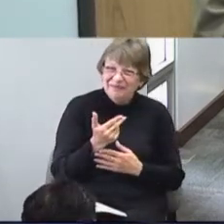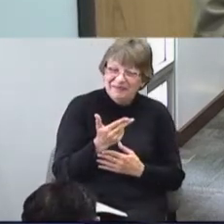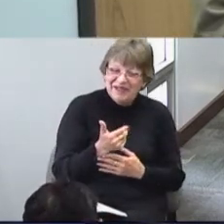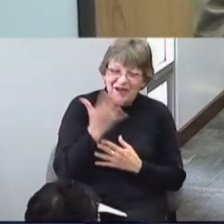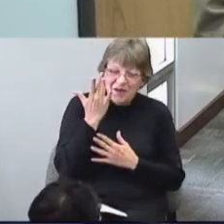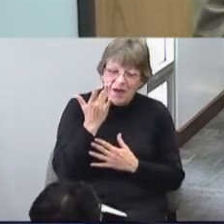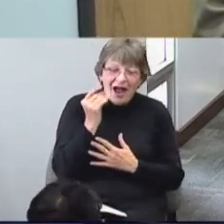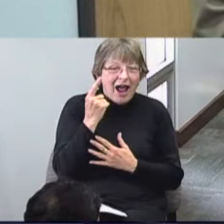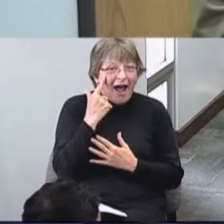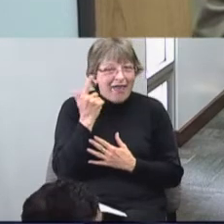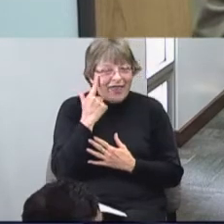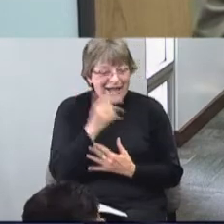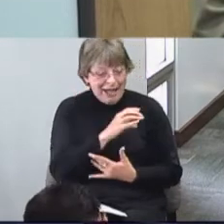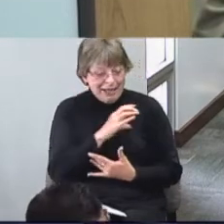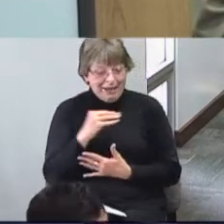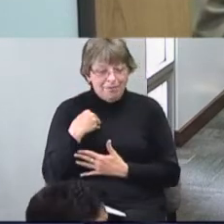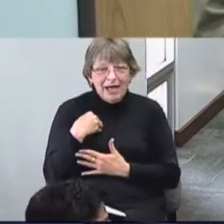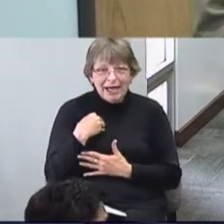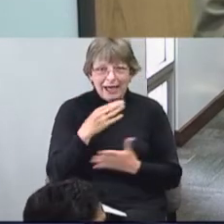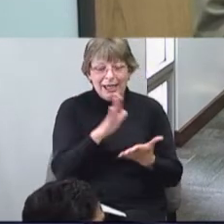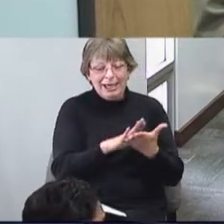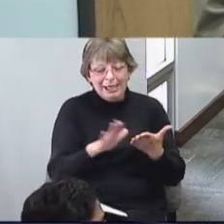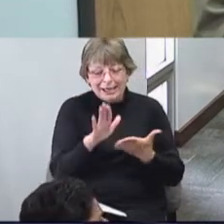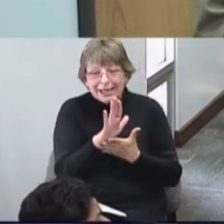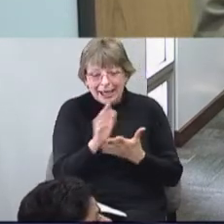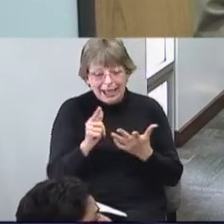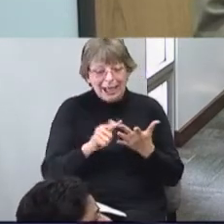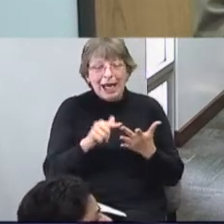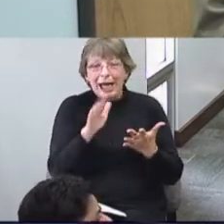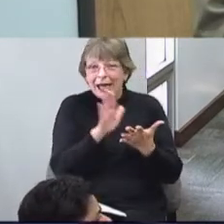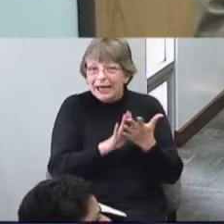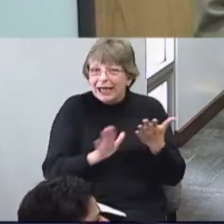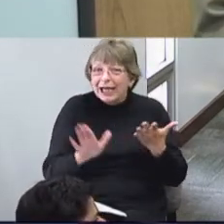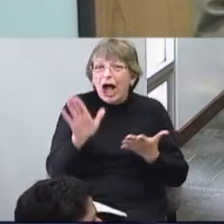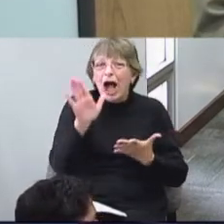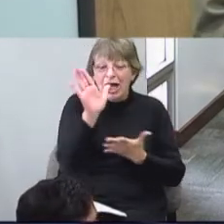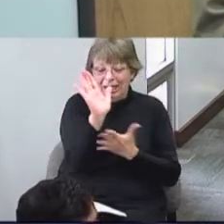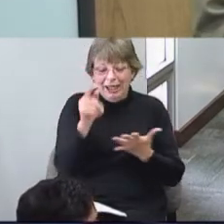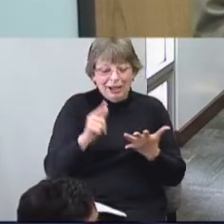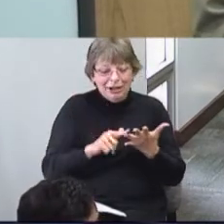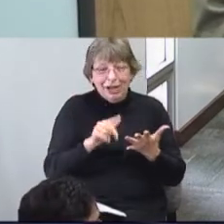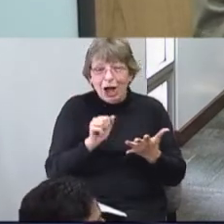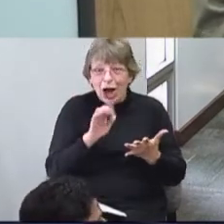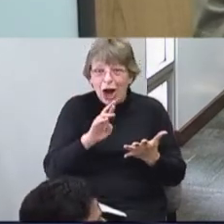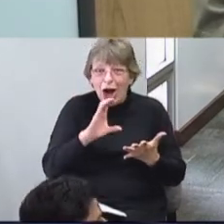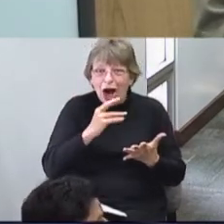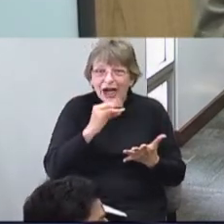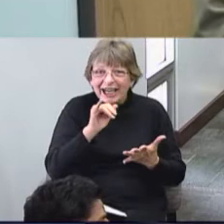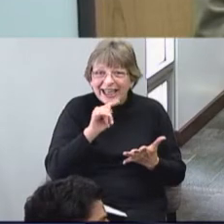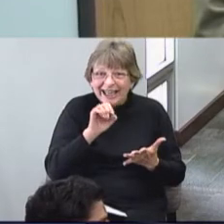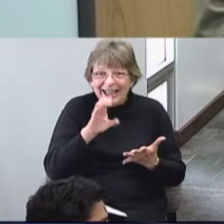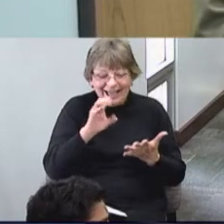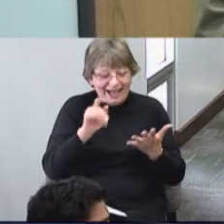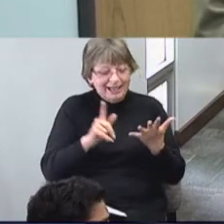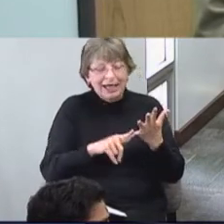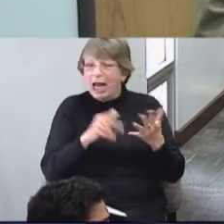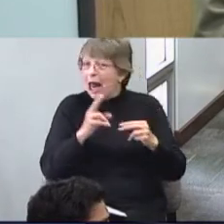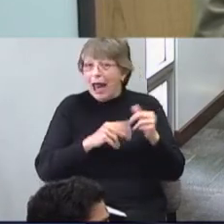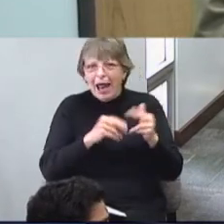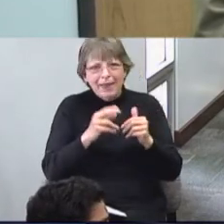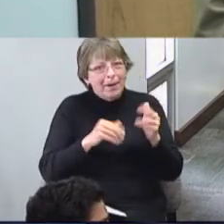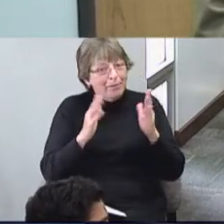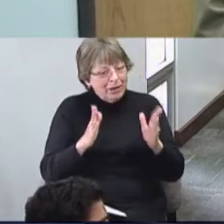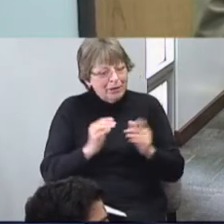committee, the city, the college, the architects, and whoever we hire to construct the facility will build